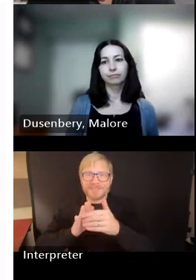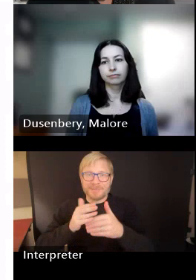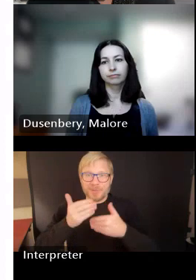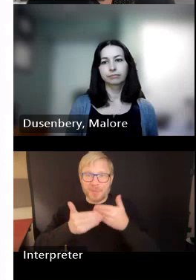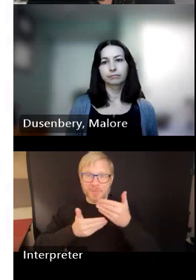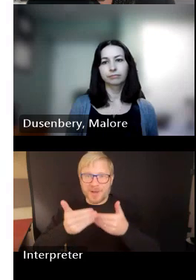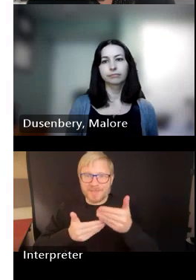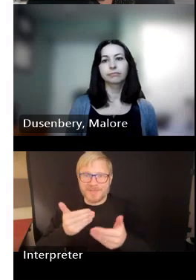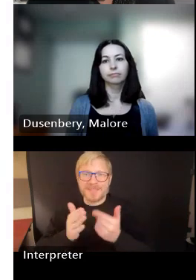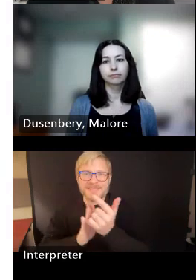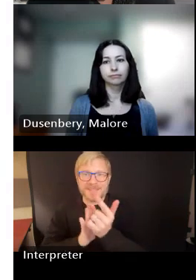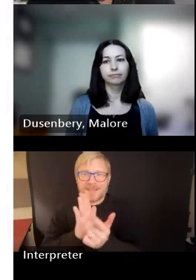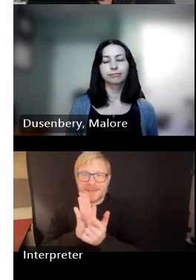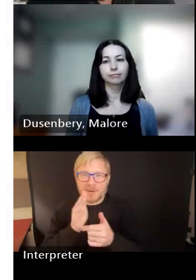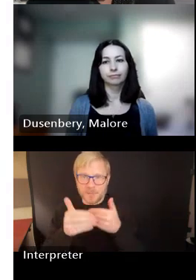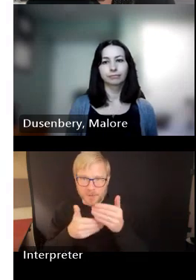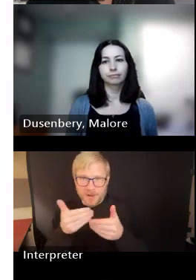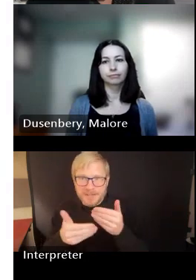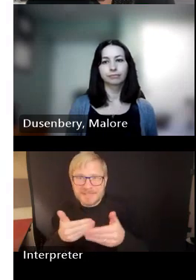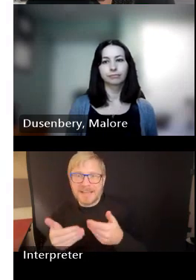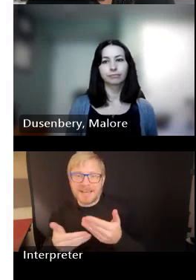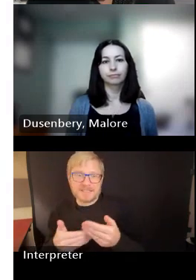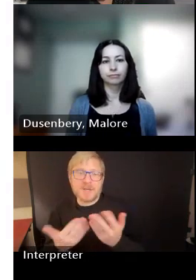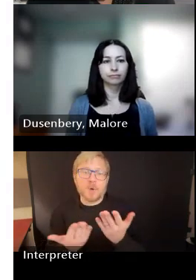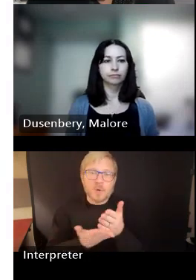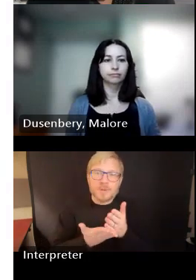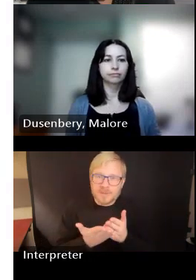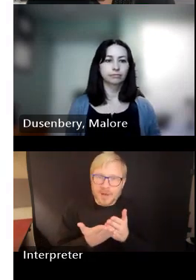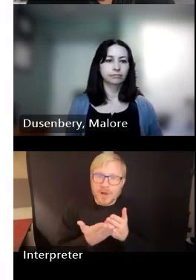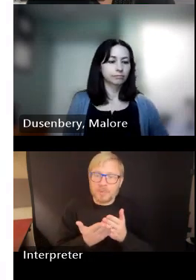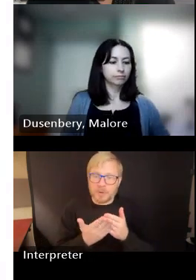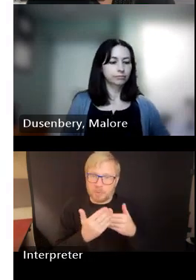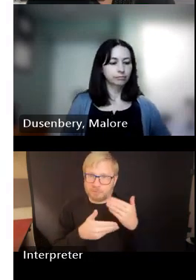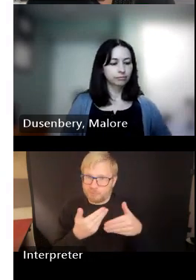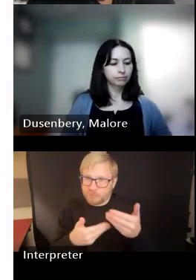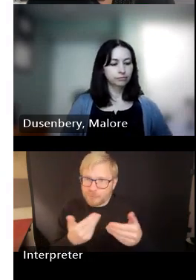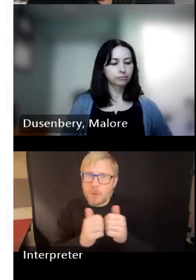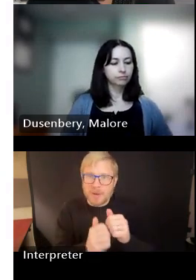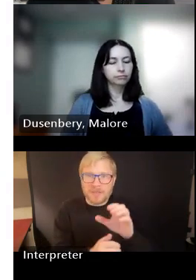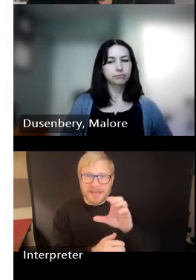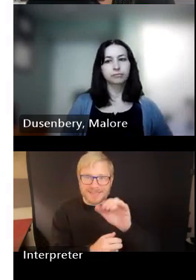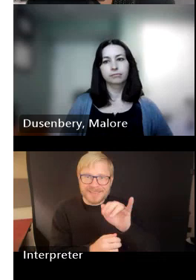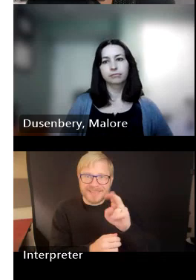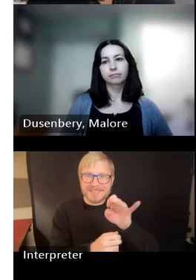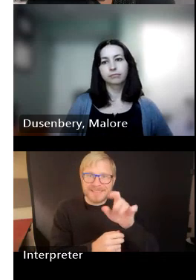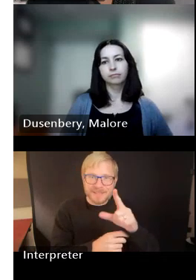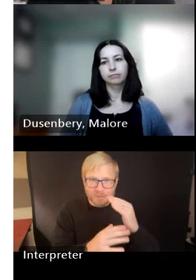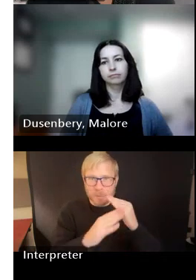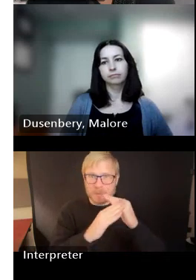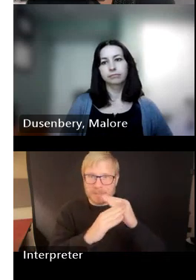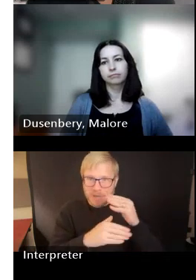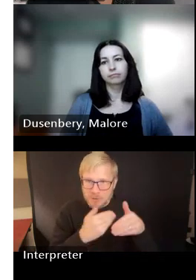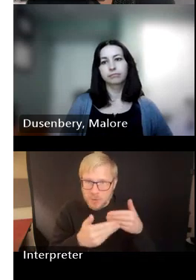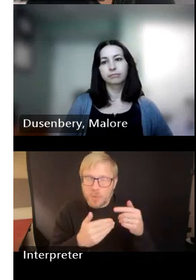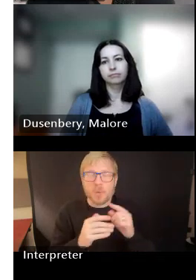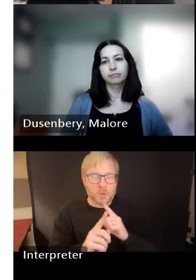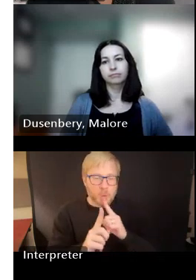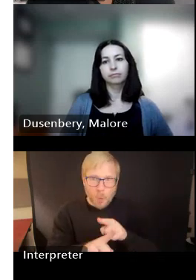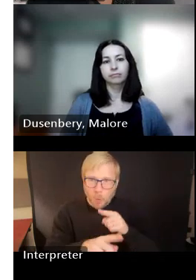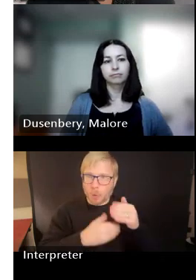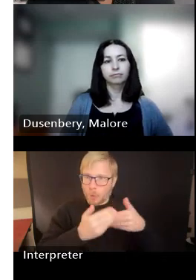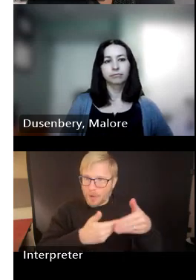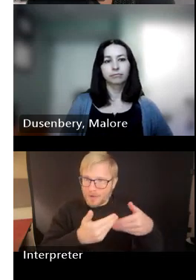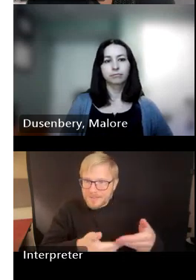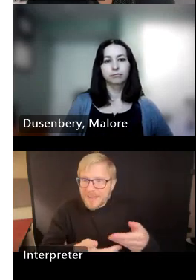went through the civil protection order and something else, and the relationship is still complicated and you have kids in common. So